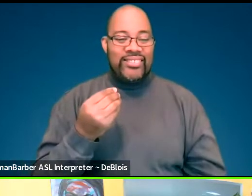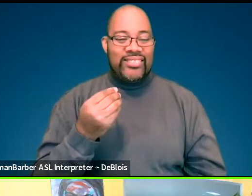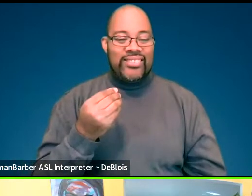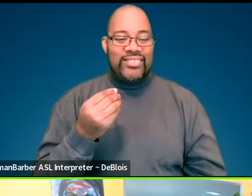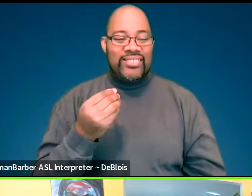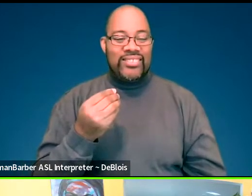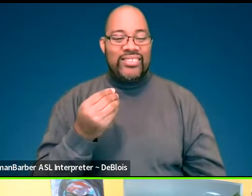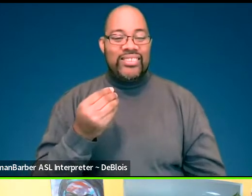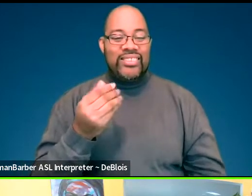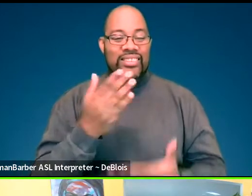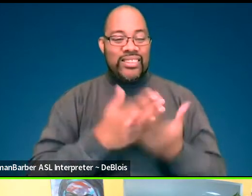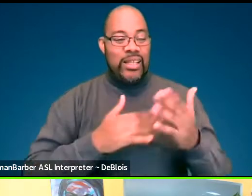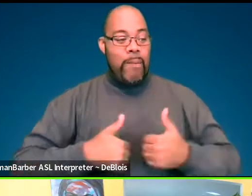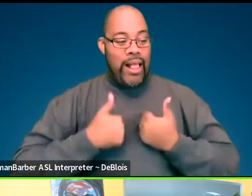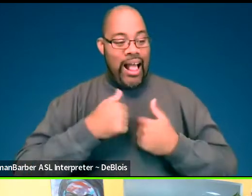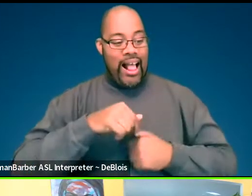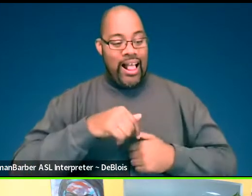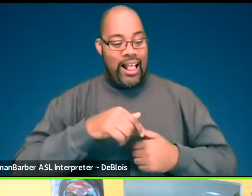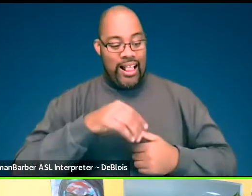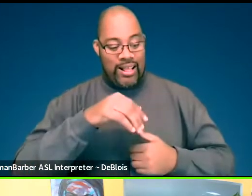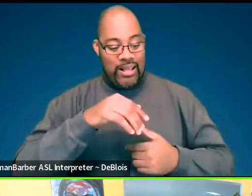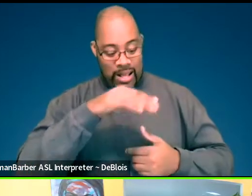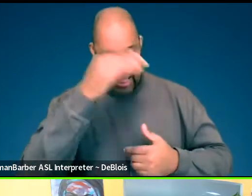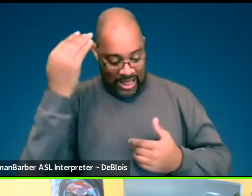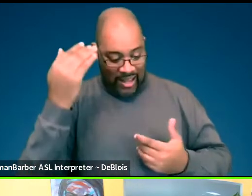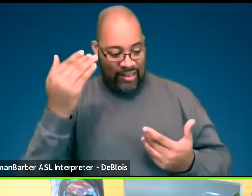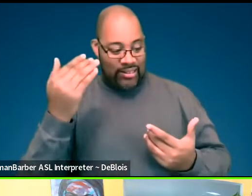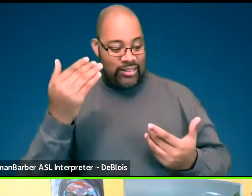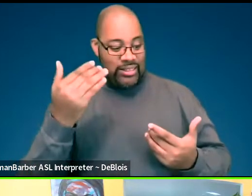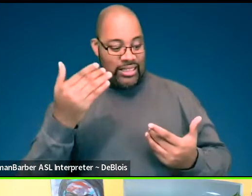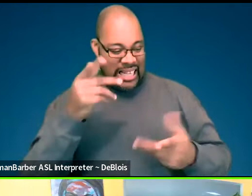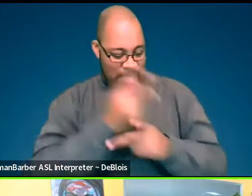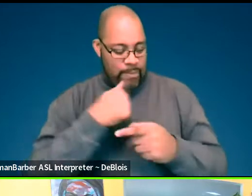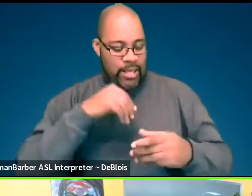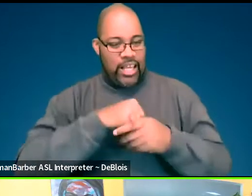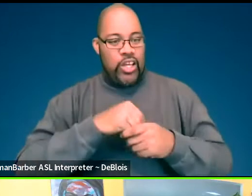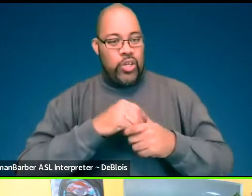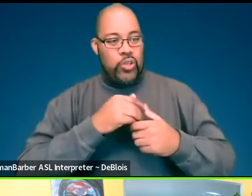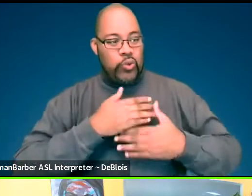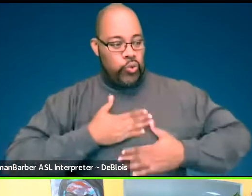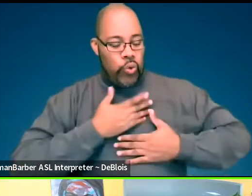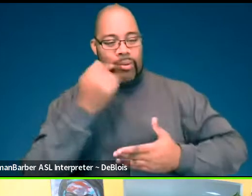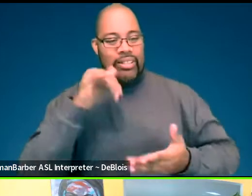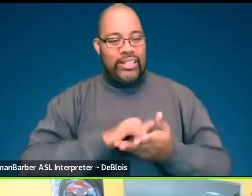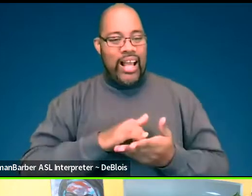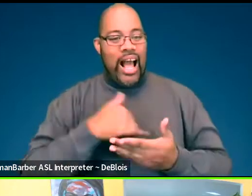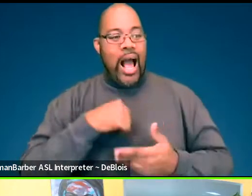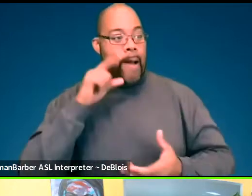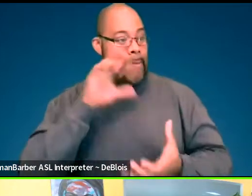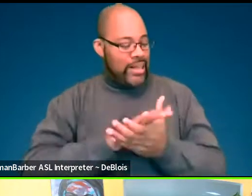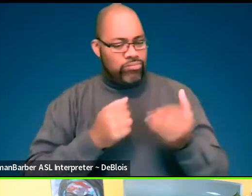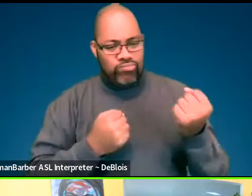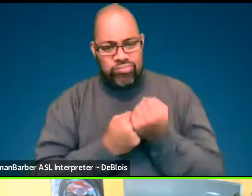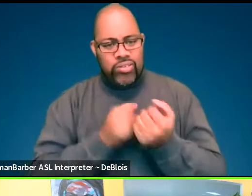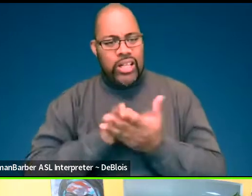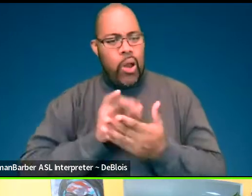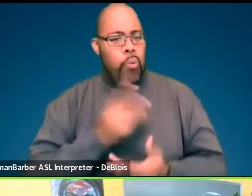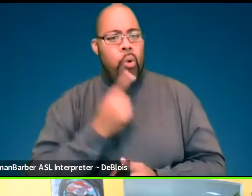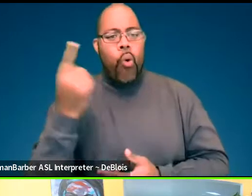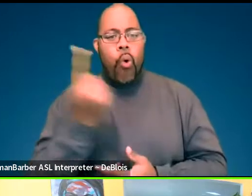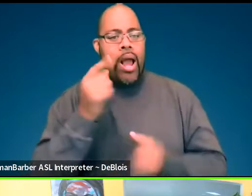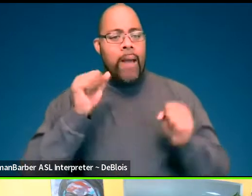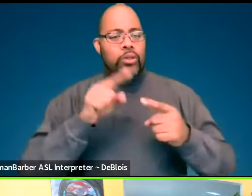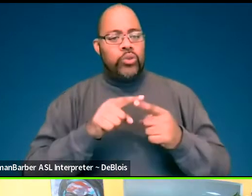focus on Black life is what keeps me in a space of joy. Because I'm an avid believer that we have always been